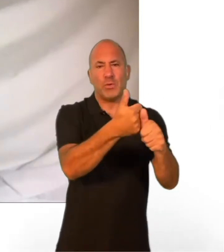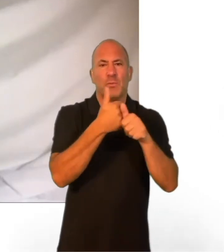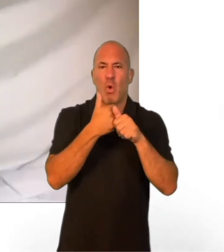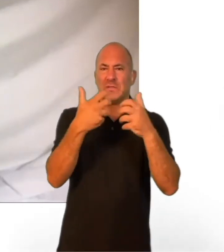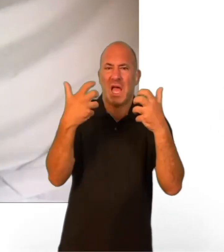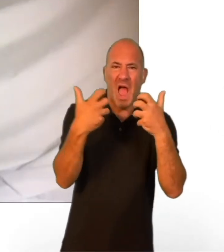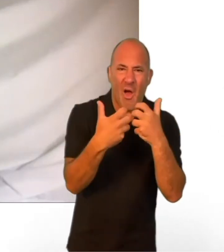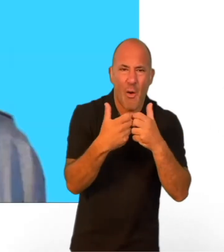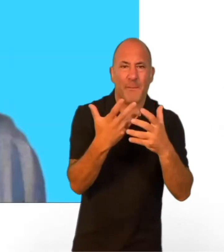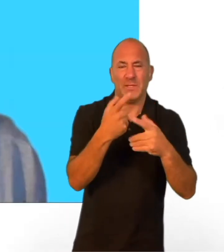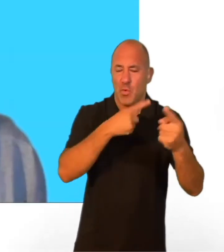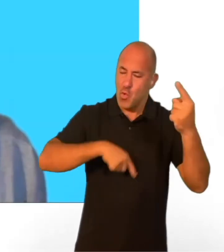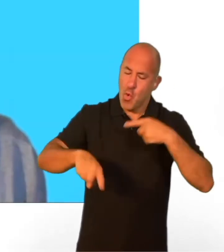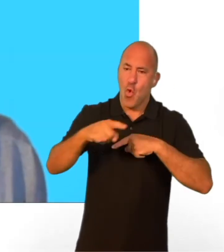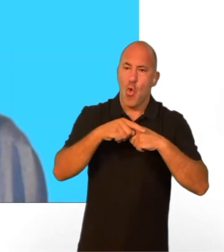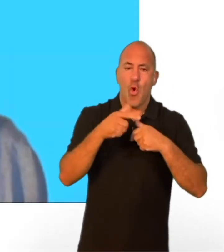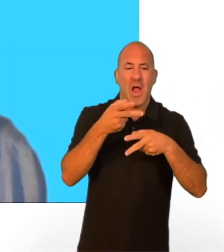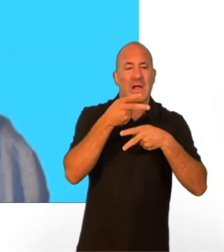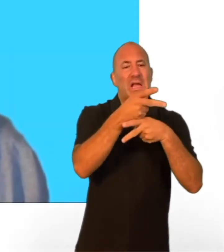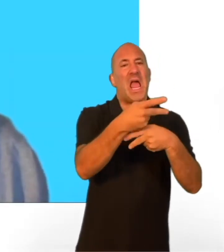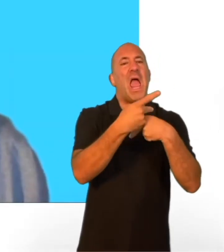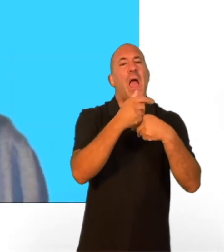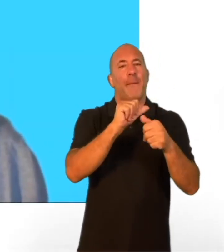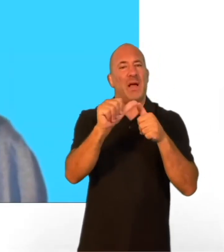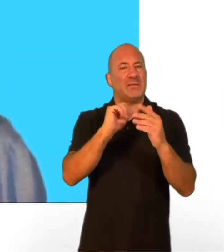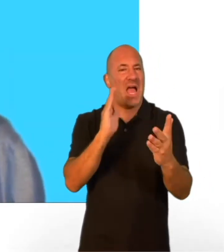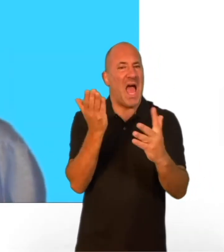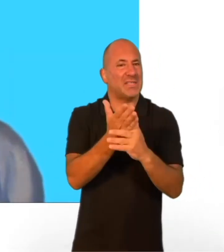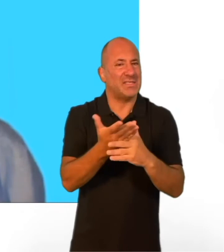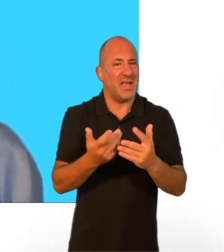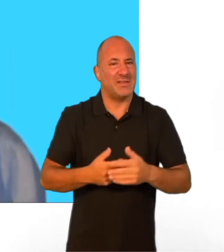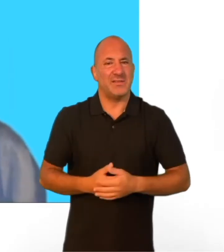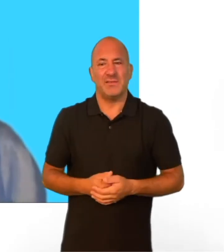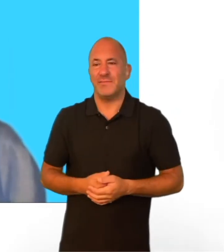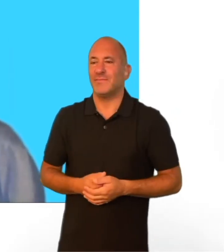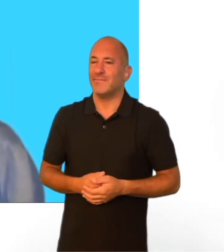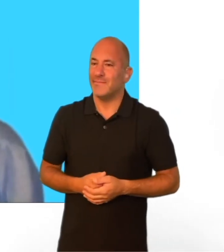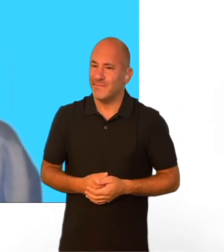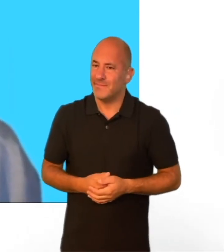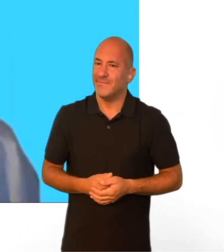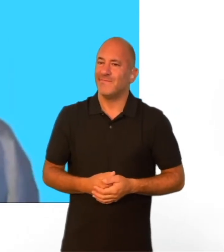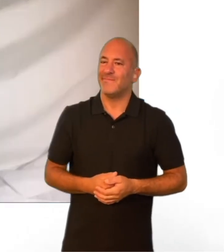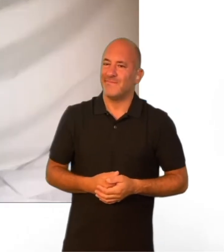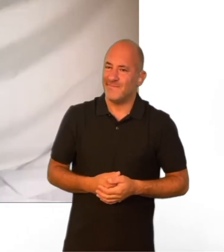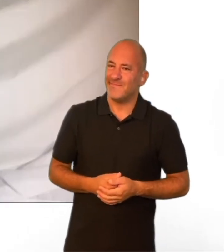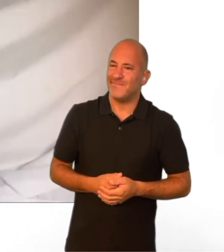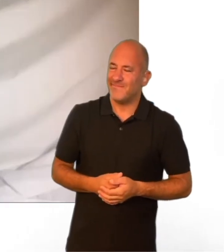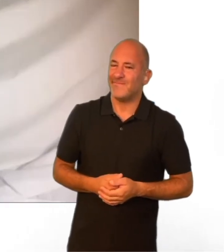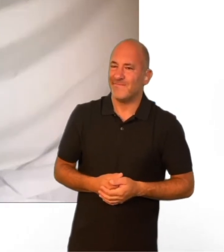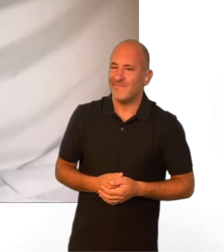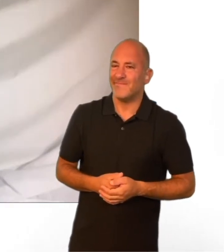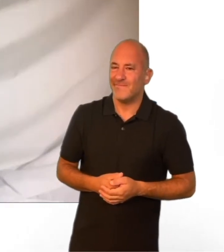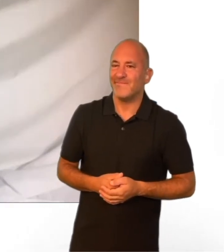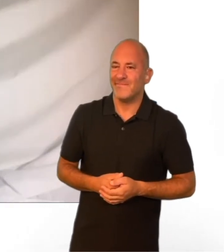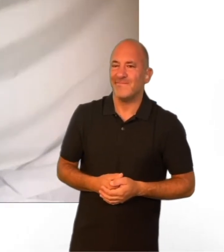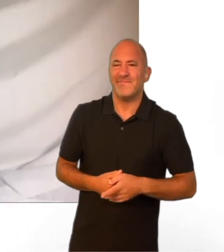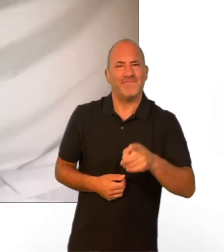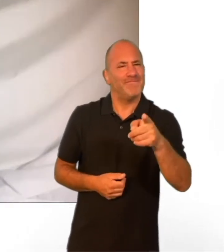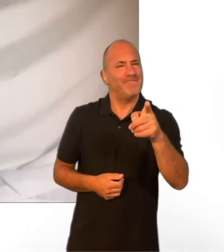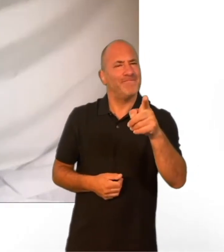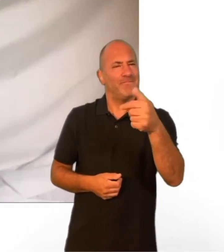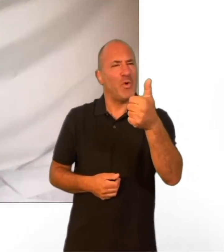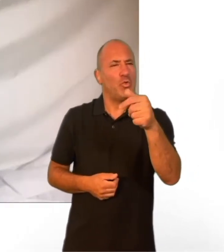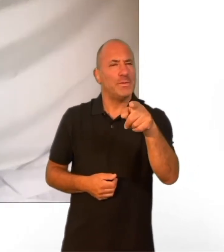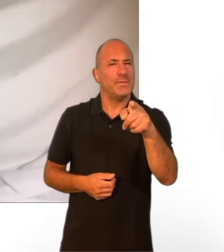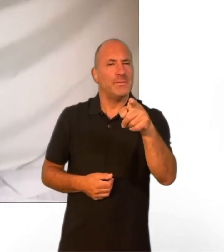we can make these systems to support each other so that we can all have better access to care. That's a good point, because for me, just as